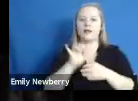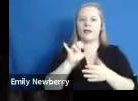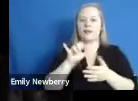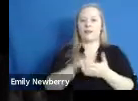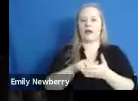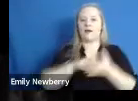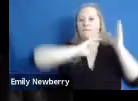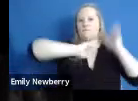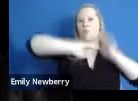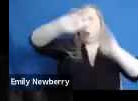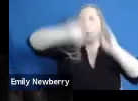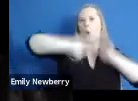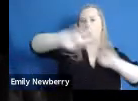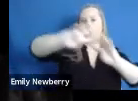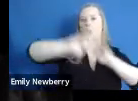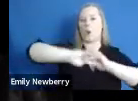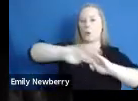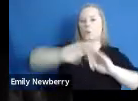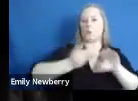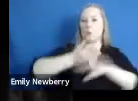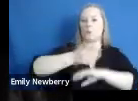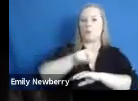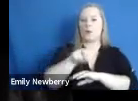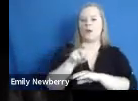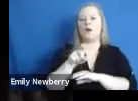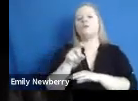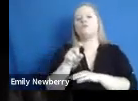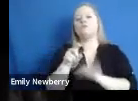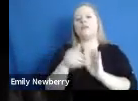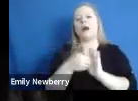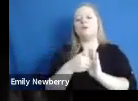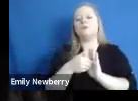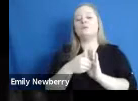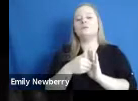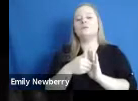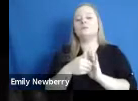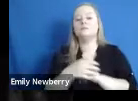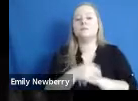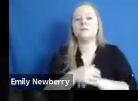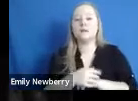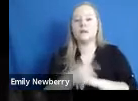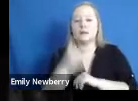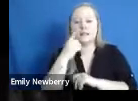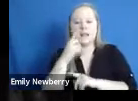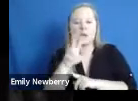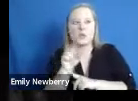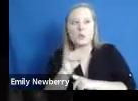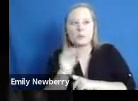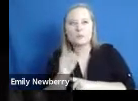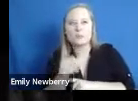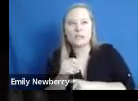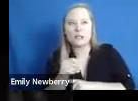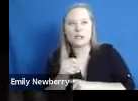1,800 CFS. And that incline in front of them is probably like almost 30%. It's pretty